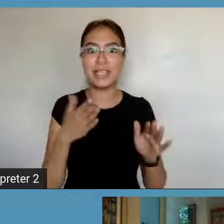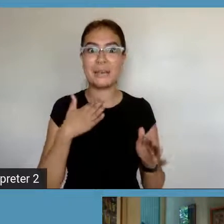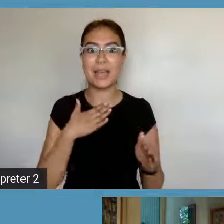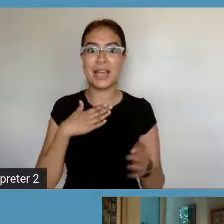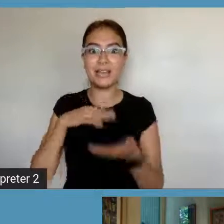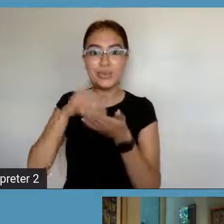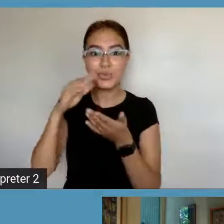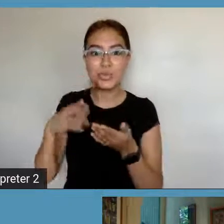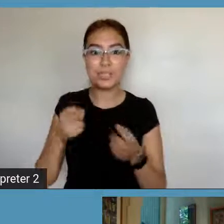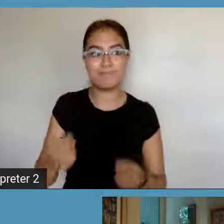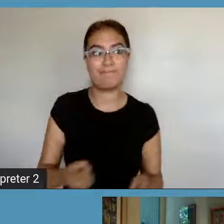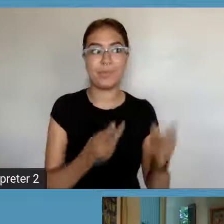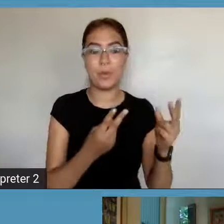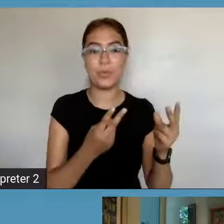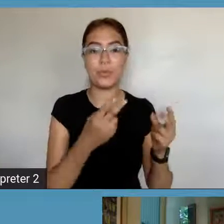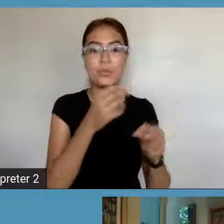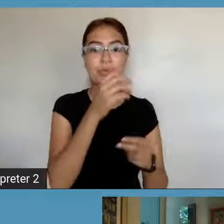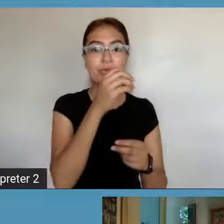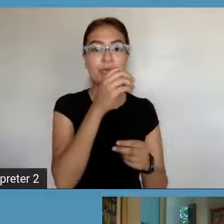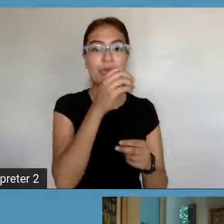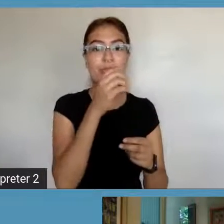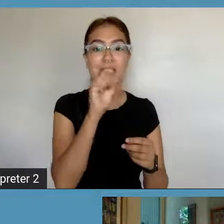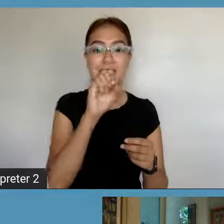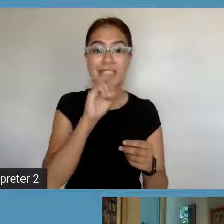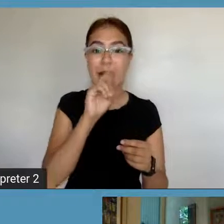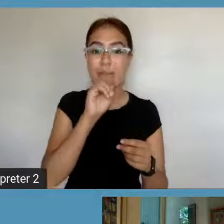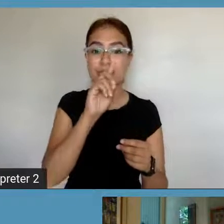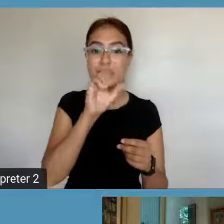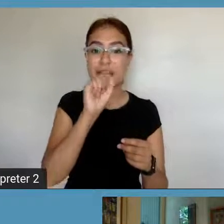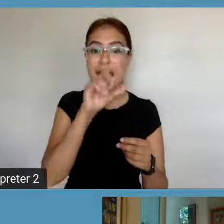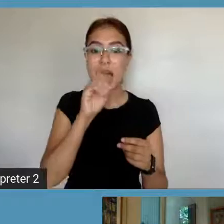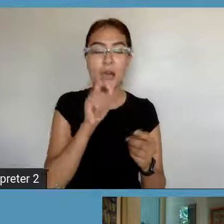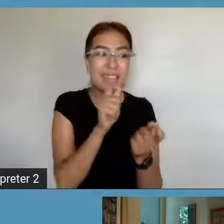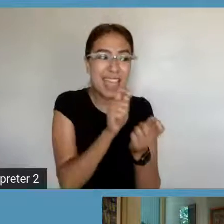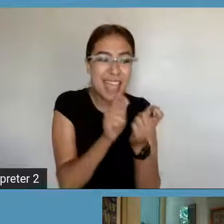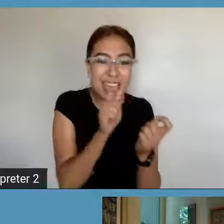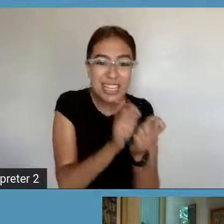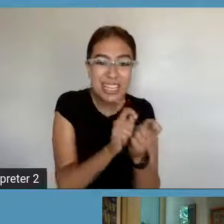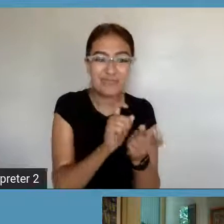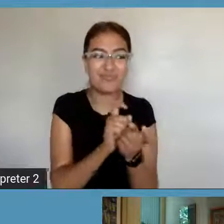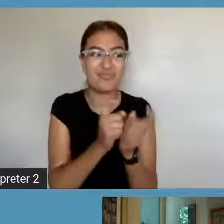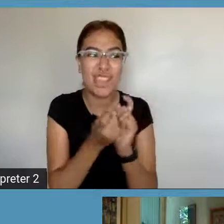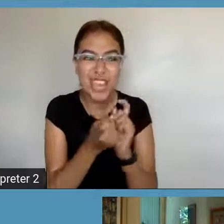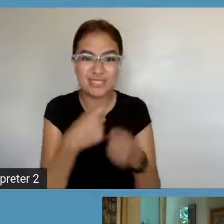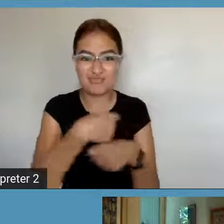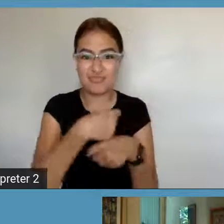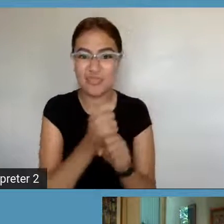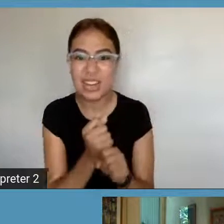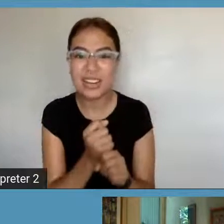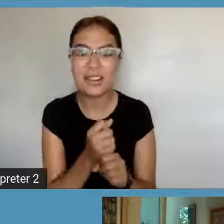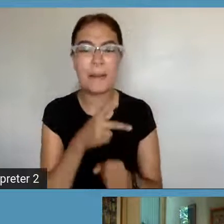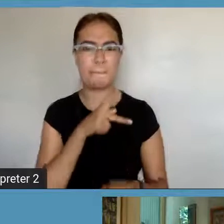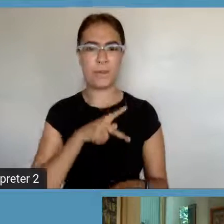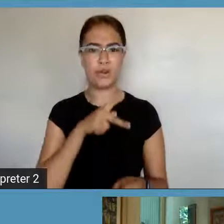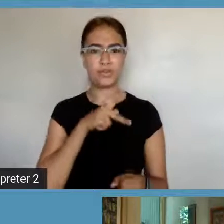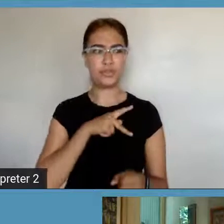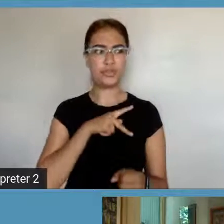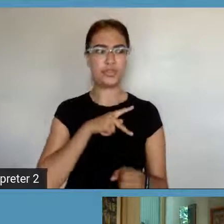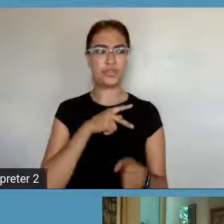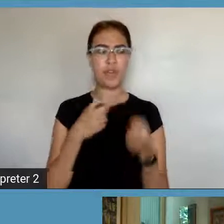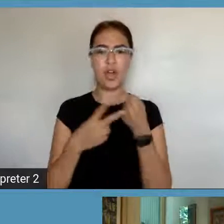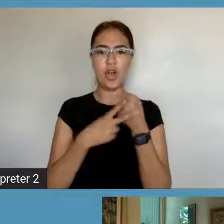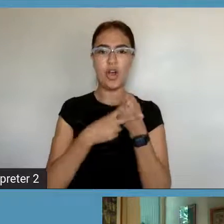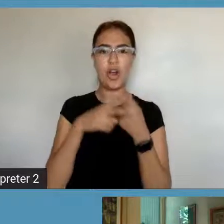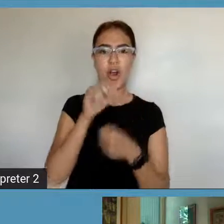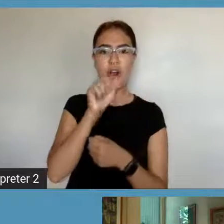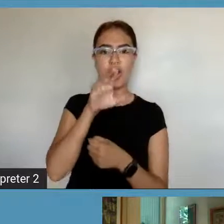and sharing and editing. And it was just like they were creating a personal archive of